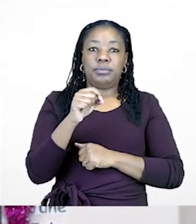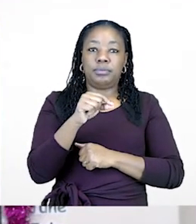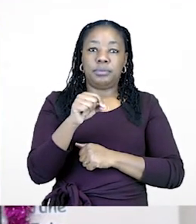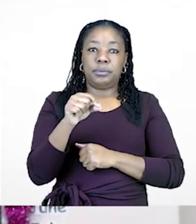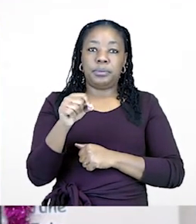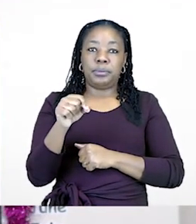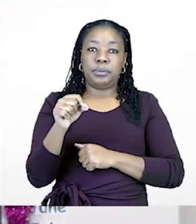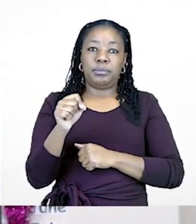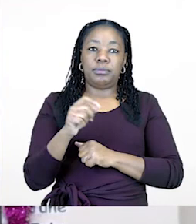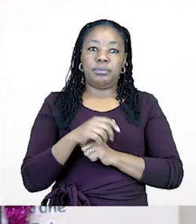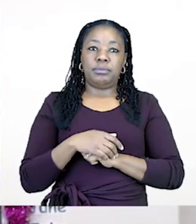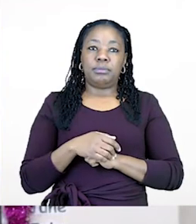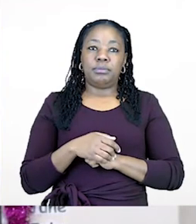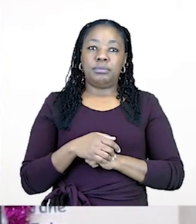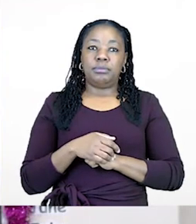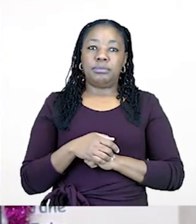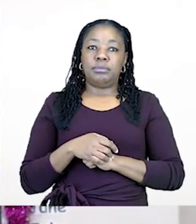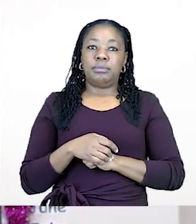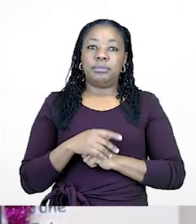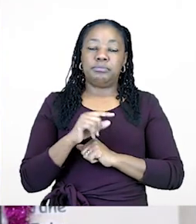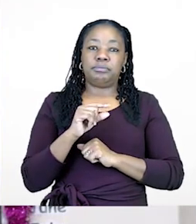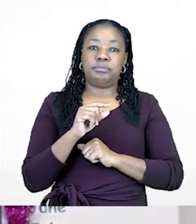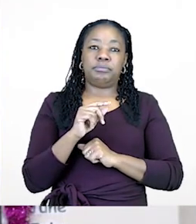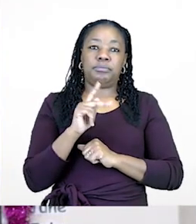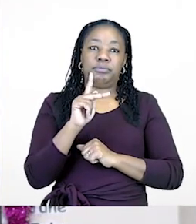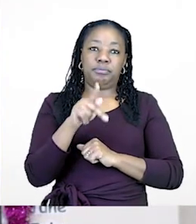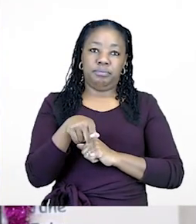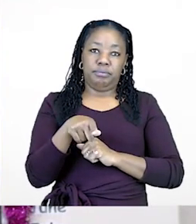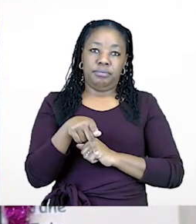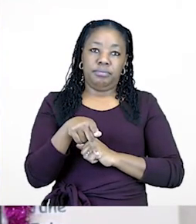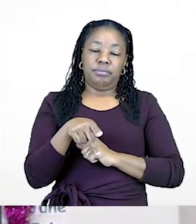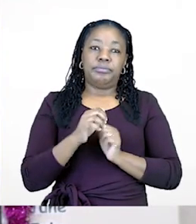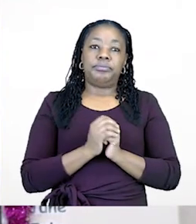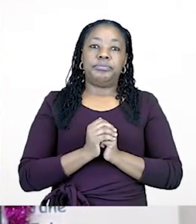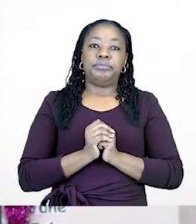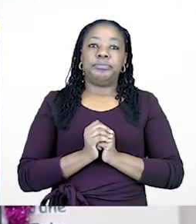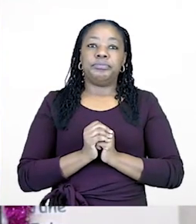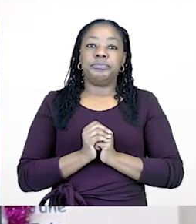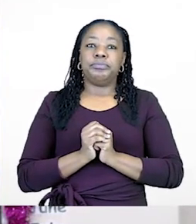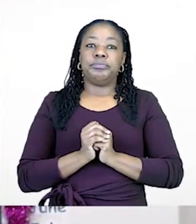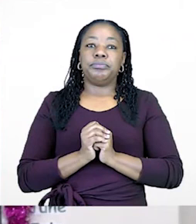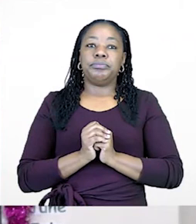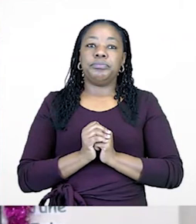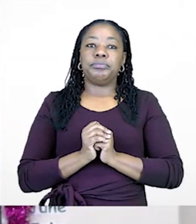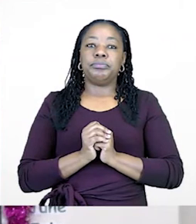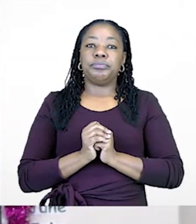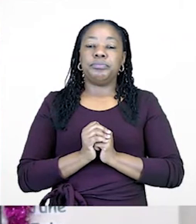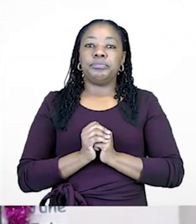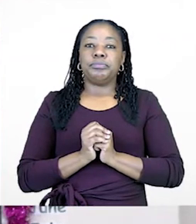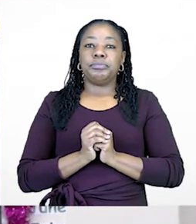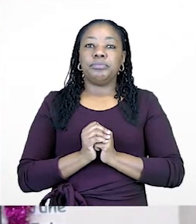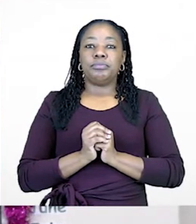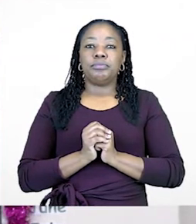word pen, it also has the sound P. And the word pen is on the board. Another word